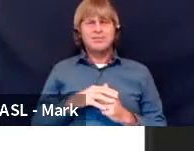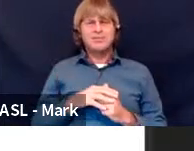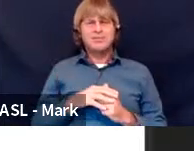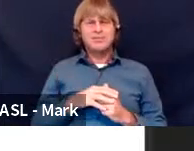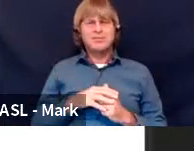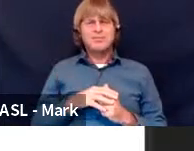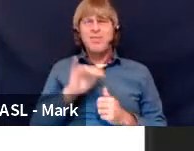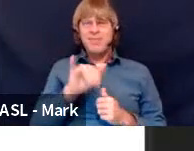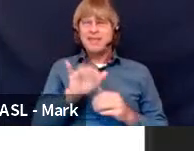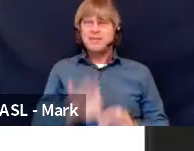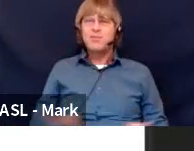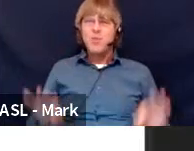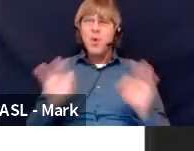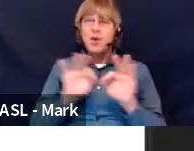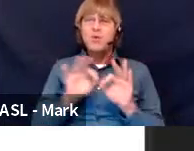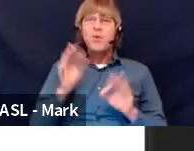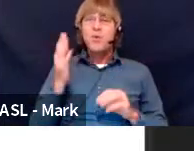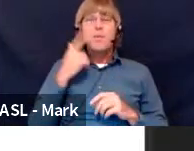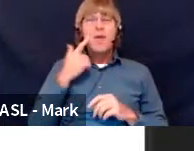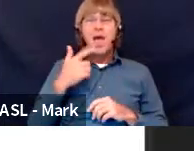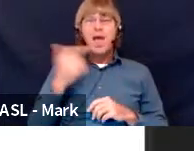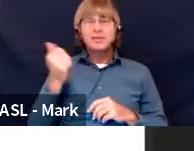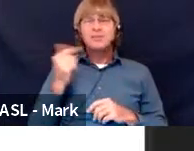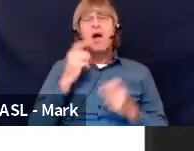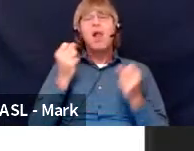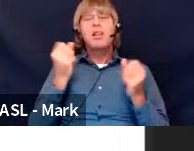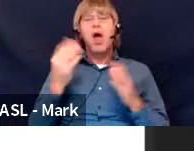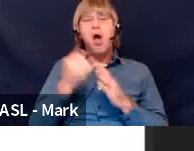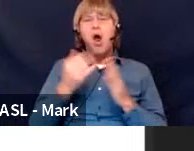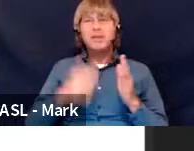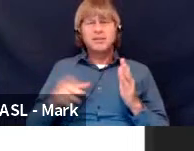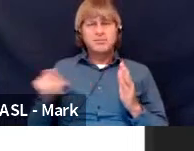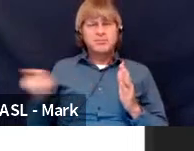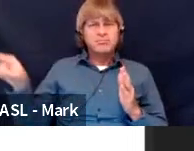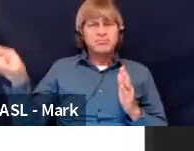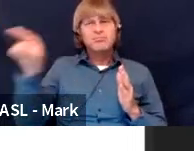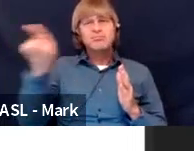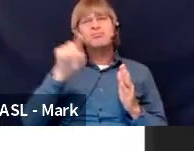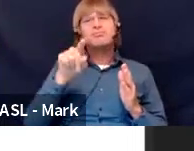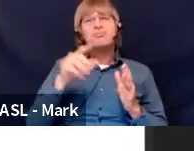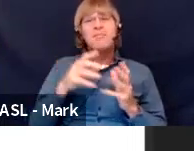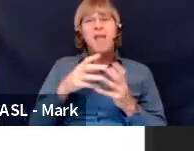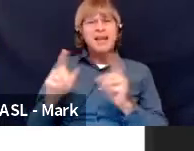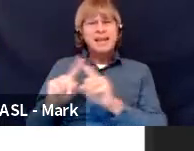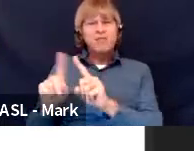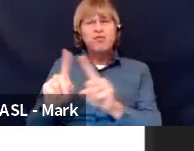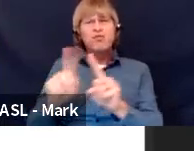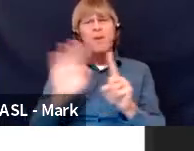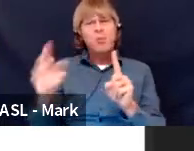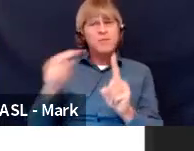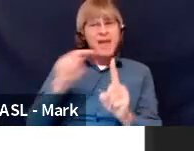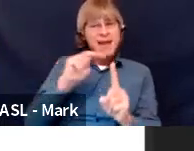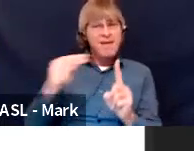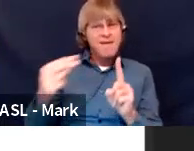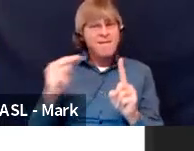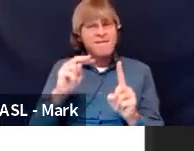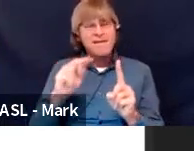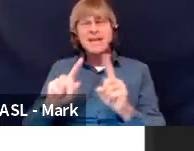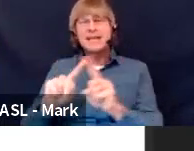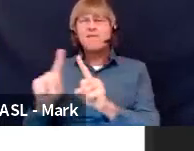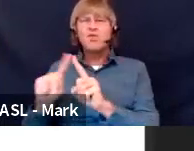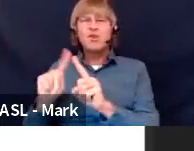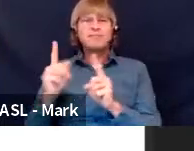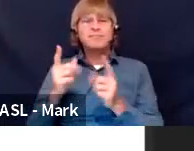This is very important because there are a lot of artists that are out there. There are a lot of different, perspectives. There's a lot of